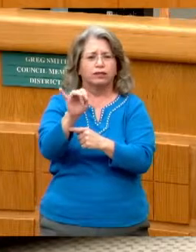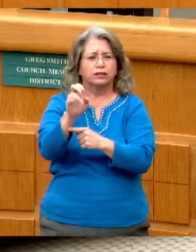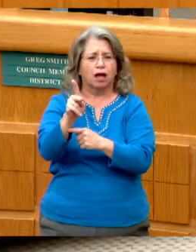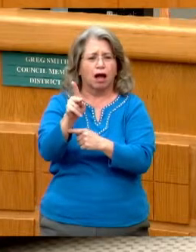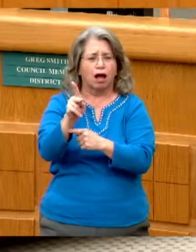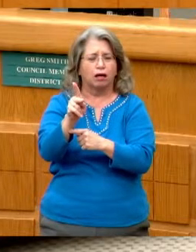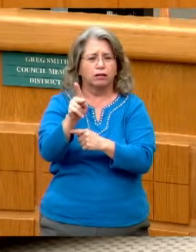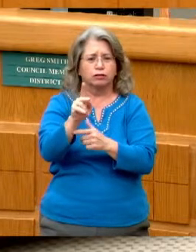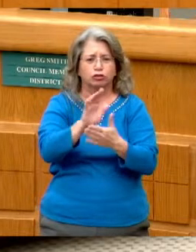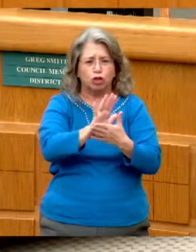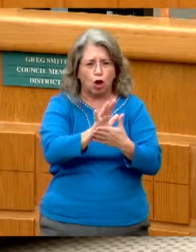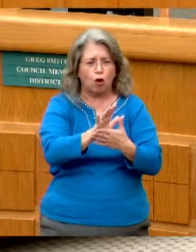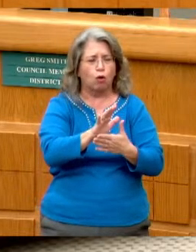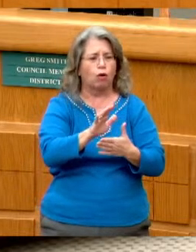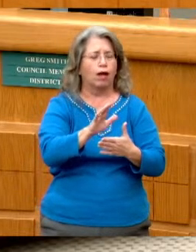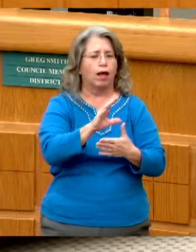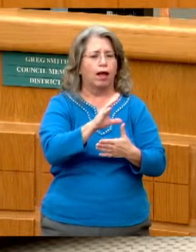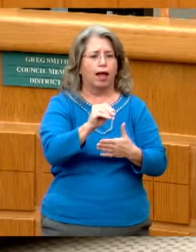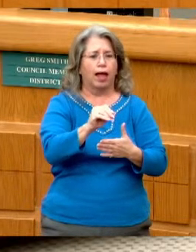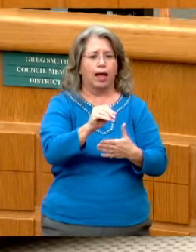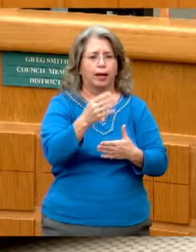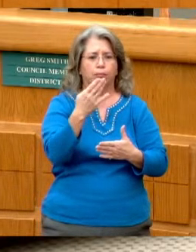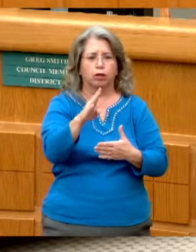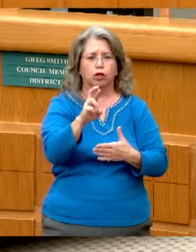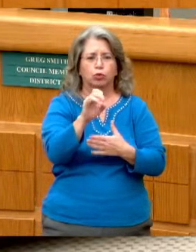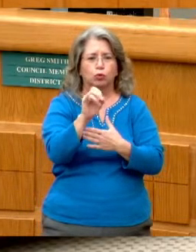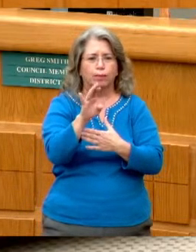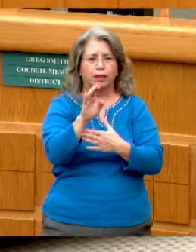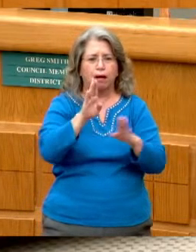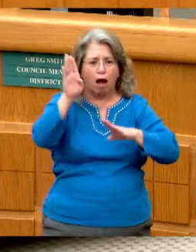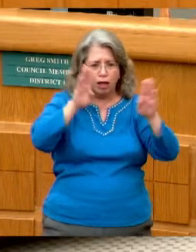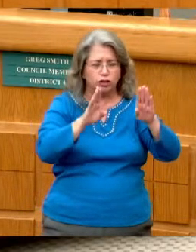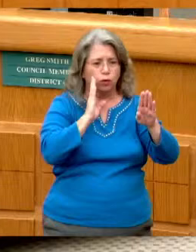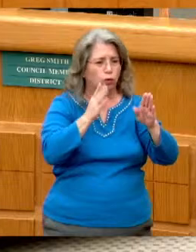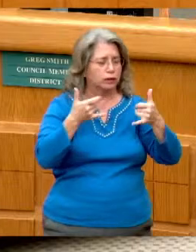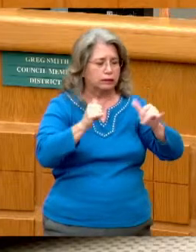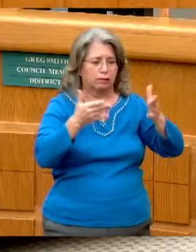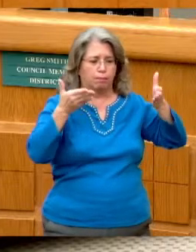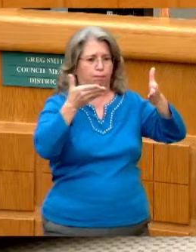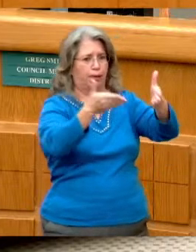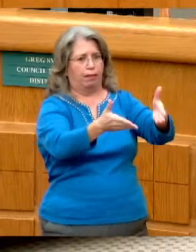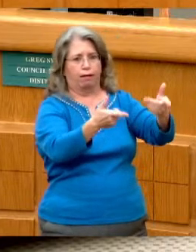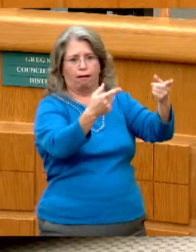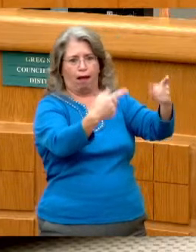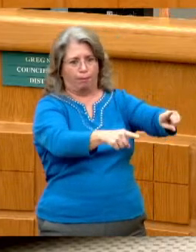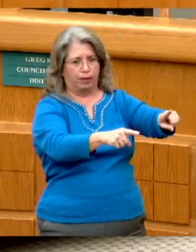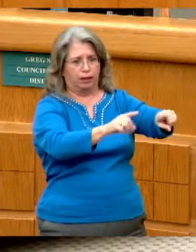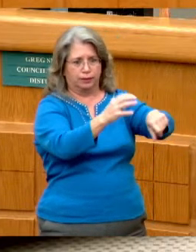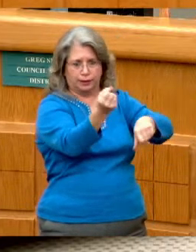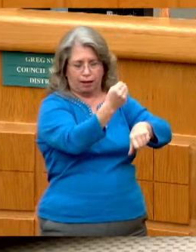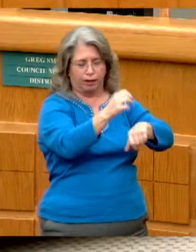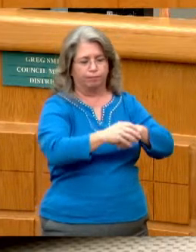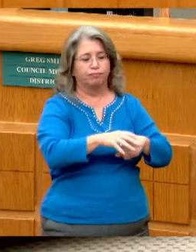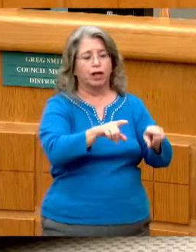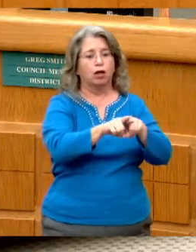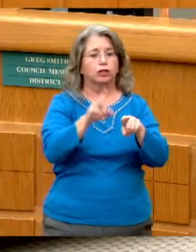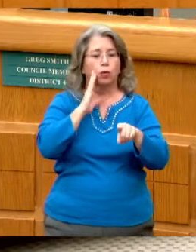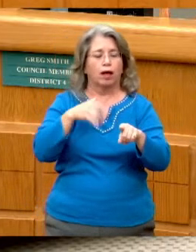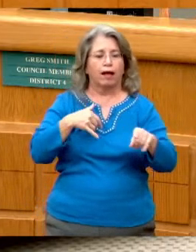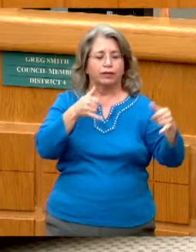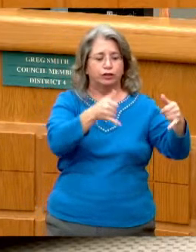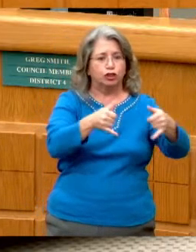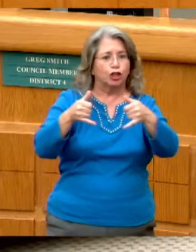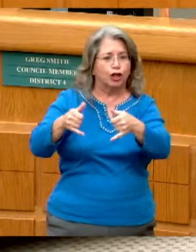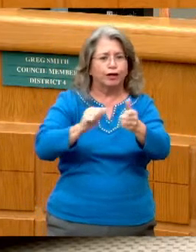Saturday is still going to go on as planned. It's going to be more wonderful than ever. There's also a cheer competition that's happening at the